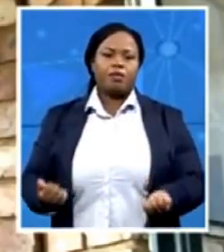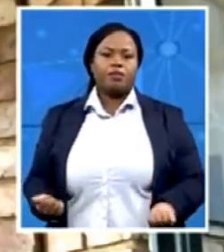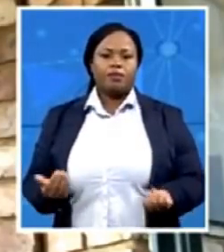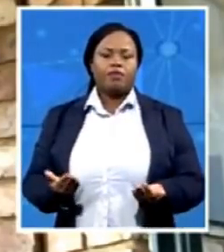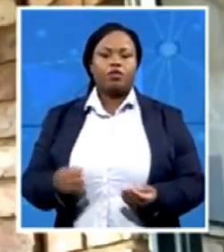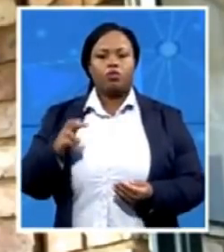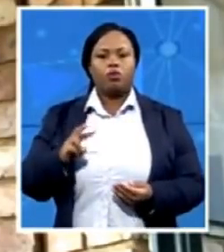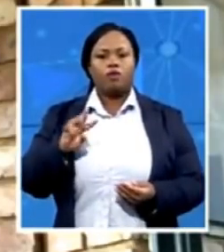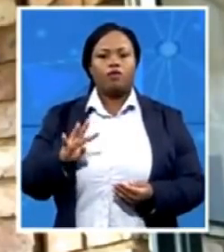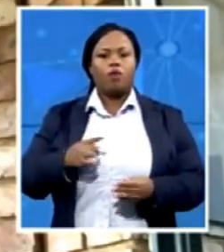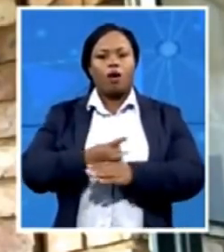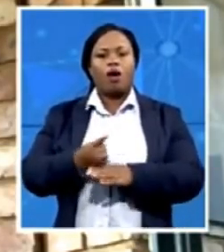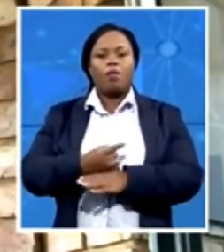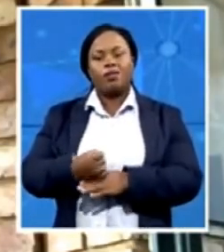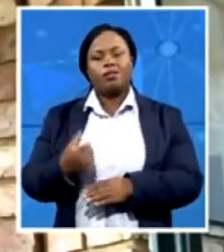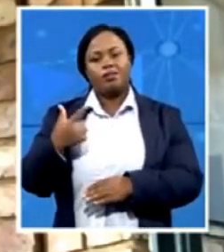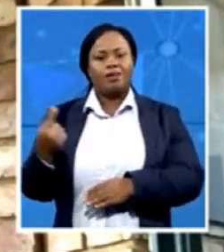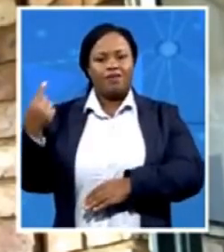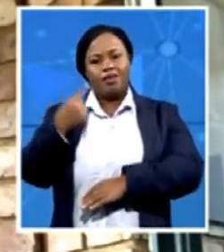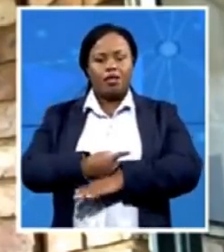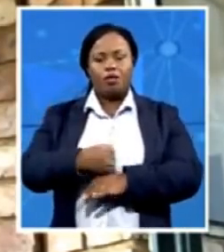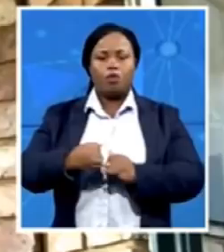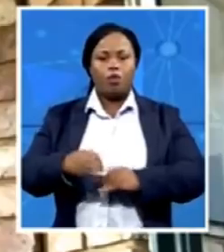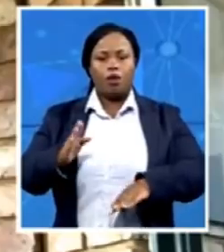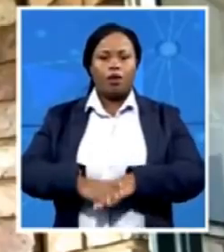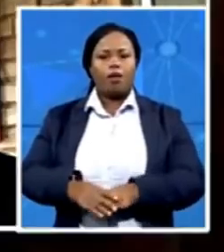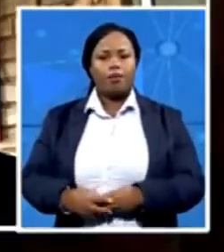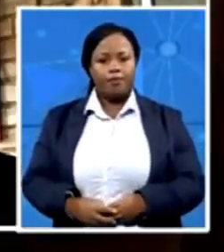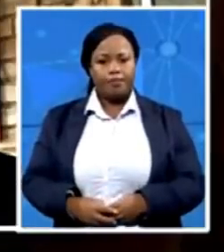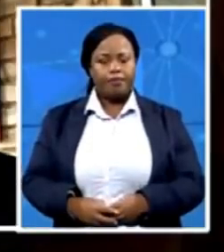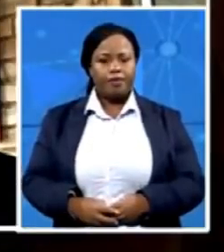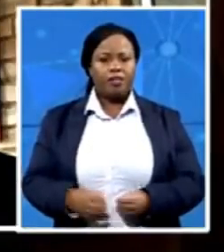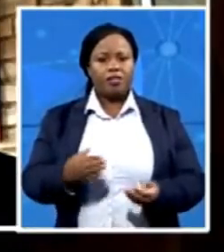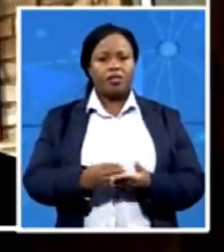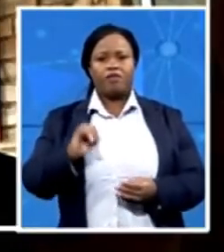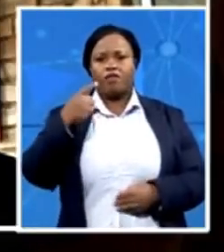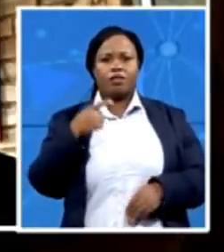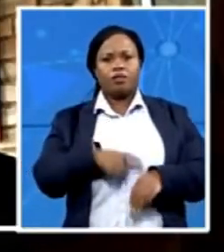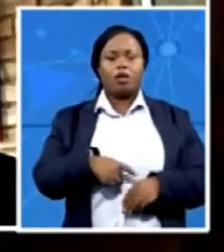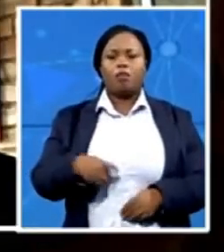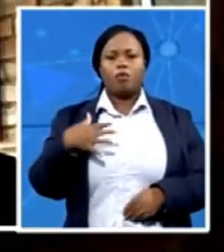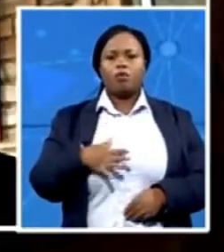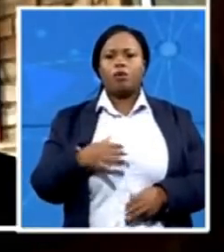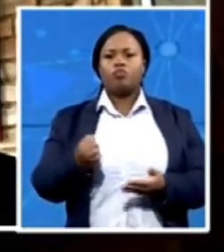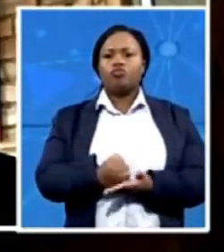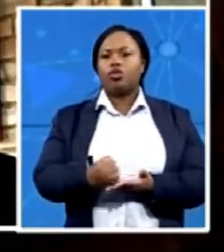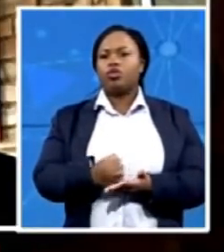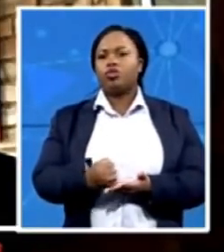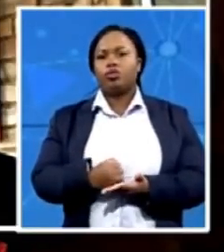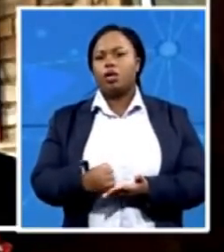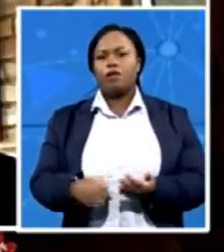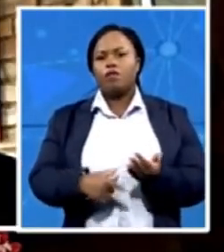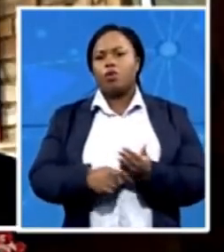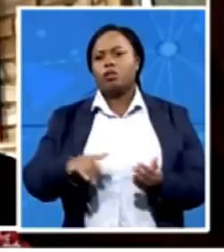online channels. What about somebody for the first time wanting to be registered, tax number, for instance? It can